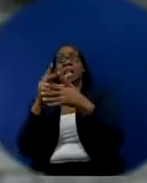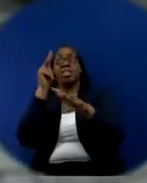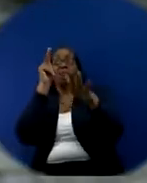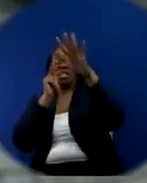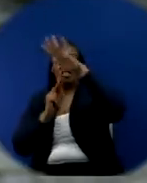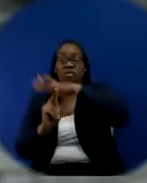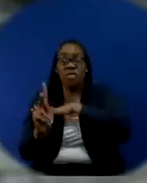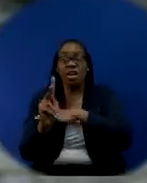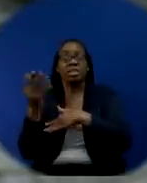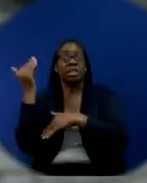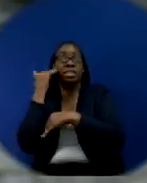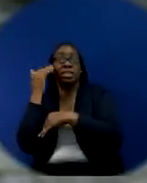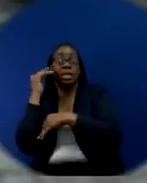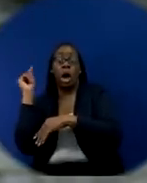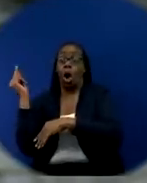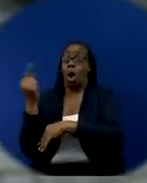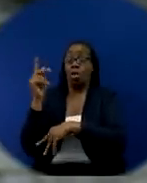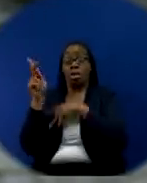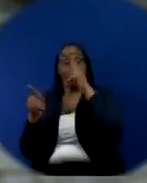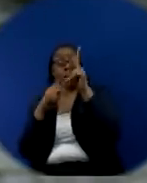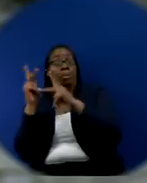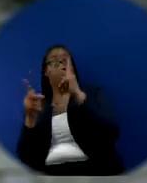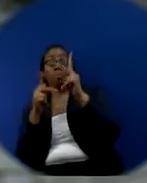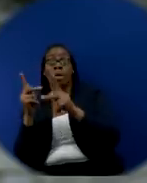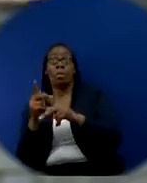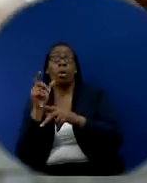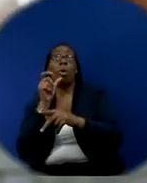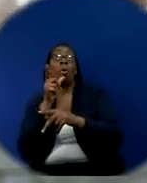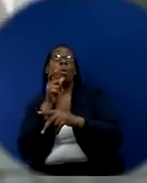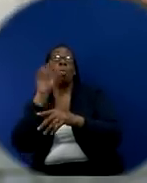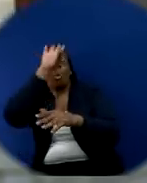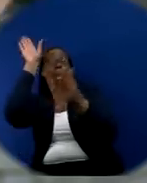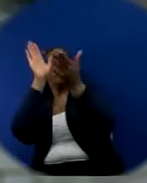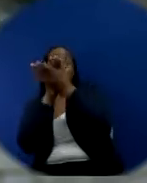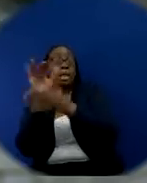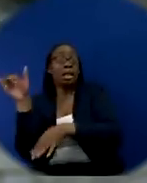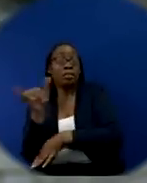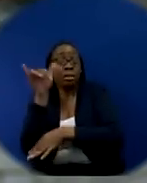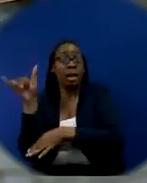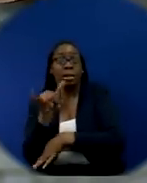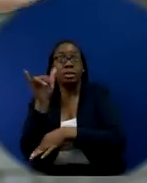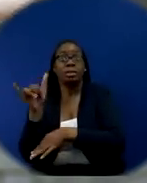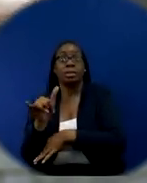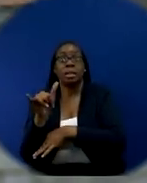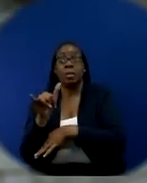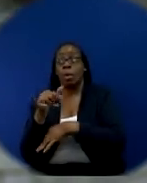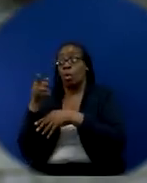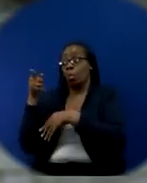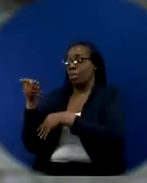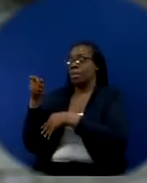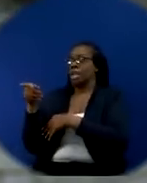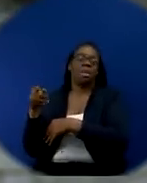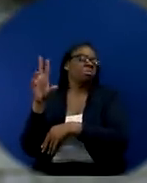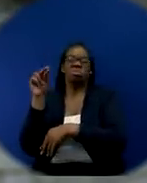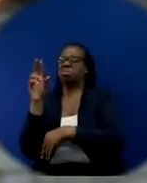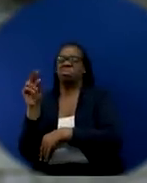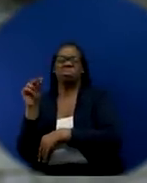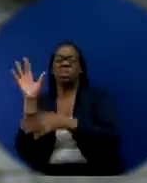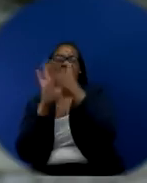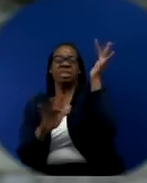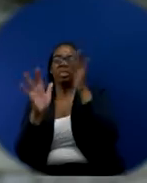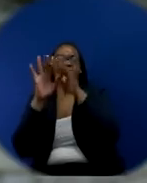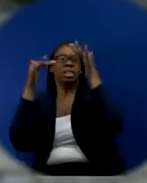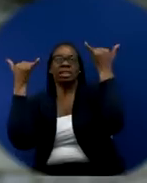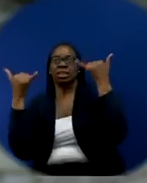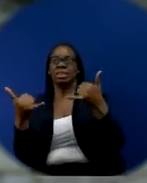the people who looked like them, thought like them, acted like them, behaved and believed like them would be at the feast. And so Jesus now has